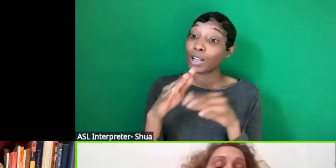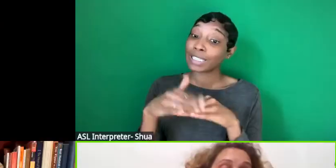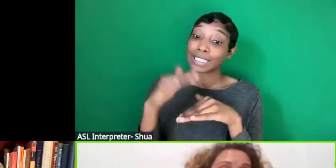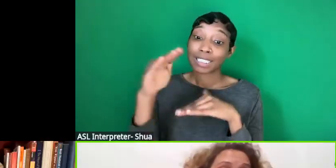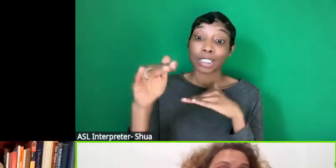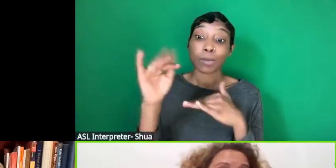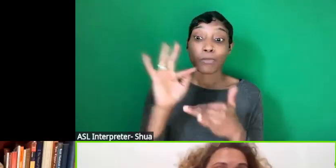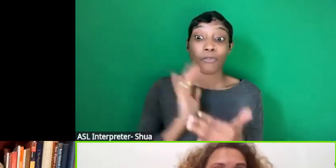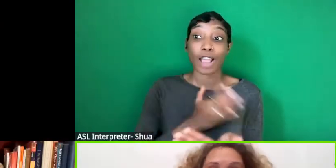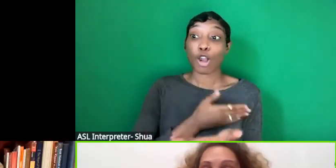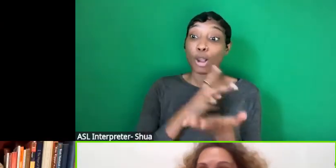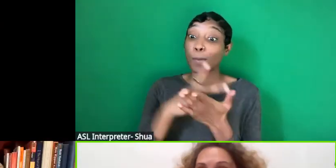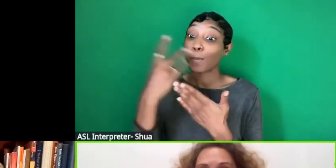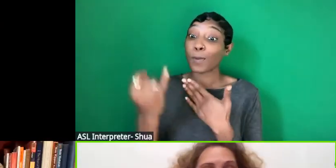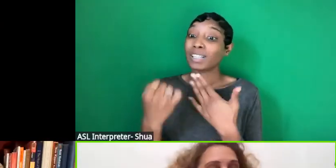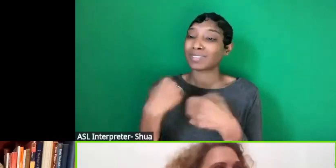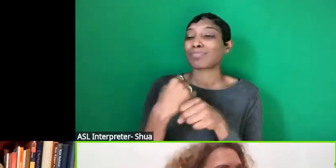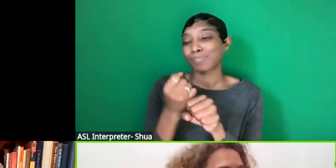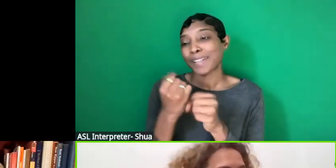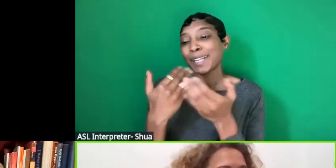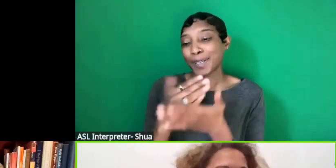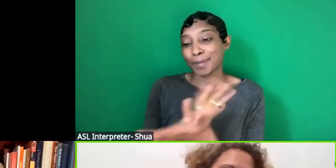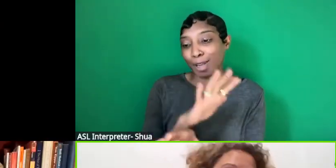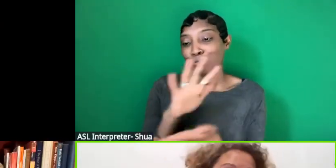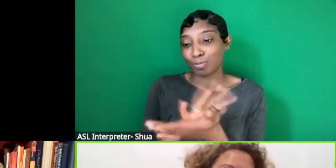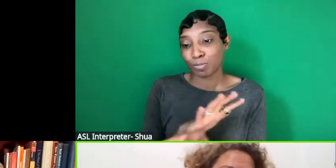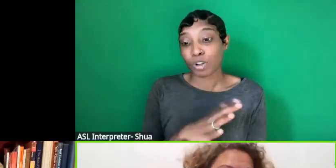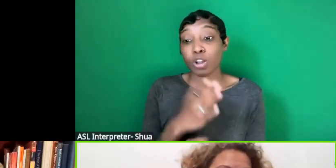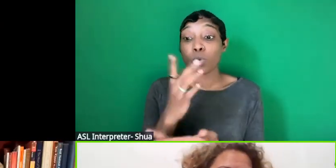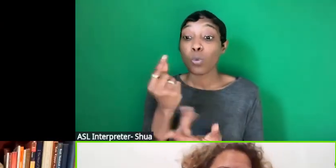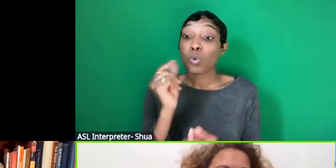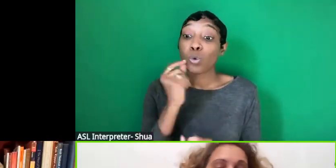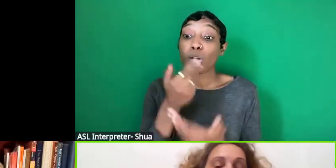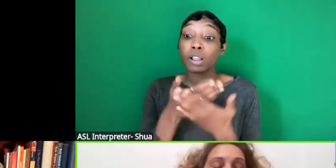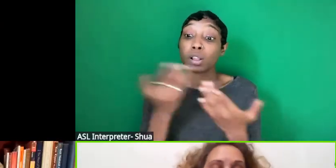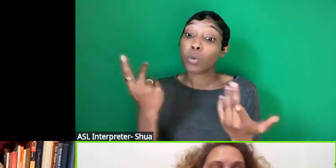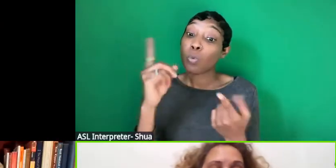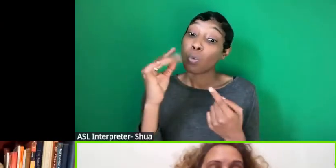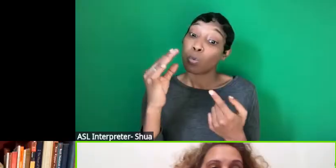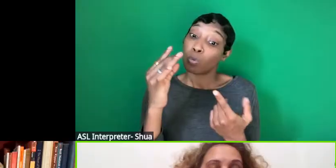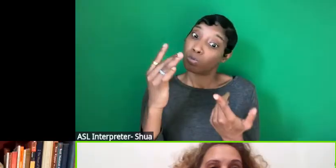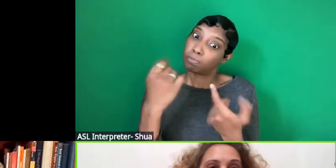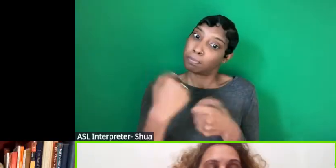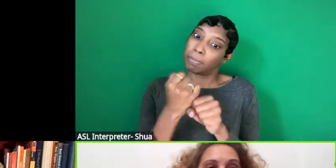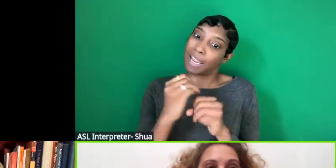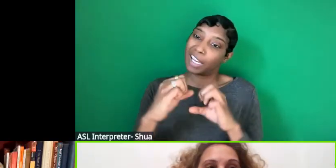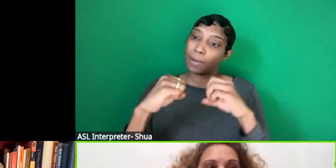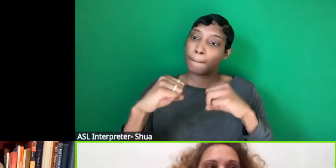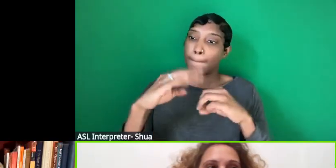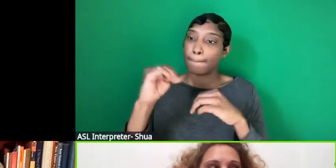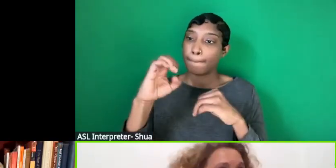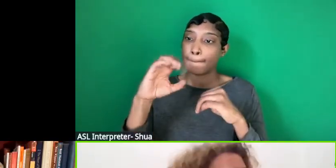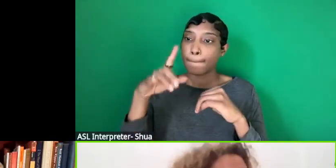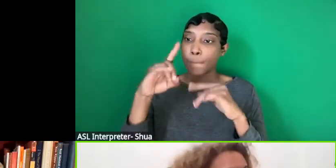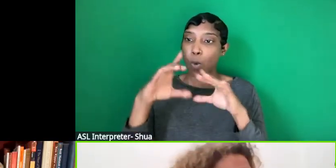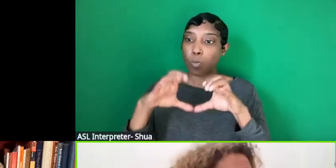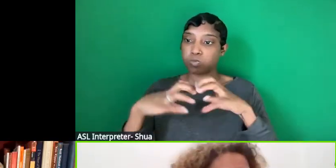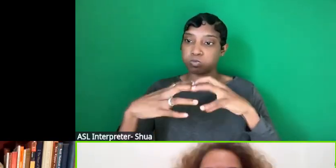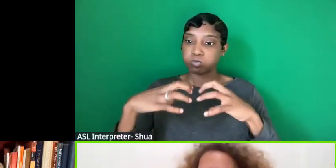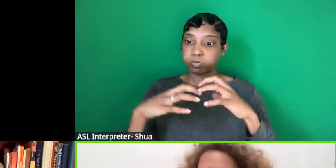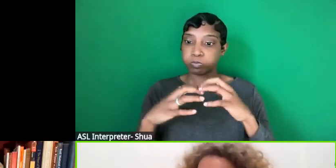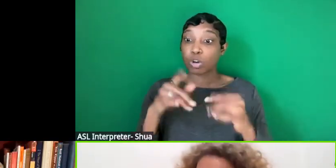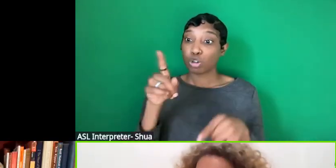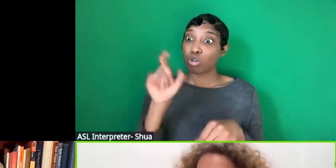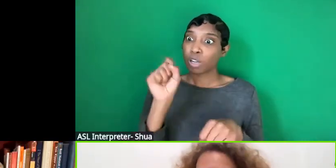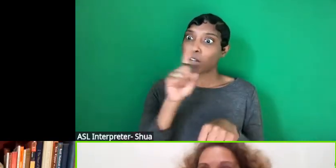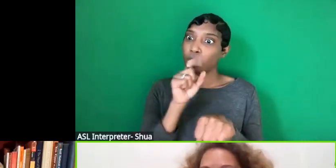cool thing here, by the way, is once you have your little mold, I know it's kind of like DIY, right? But you can actually use